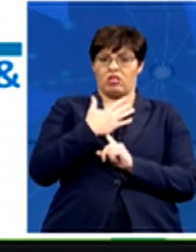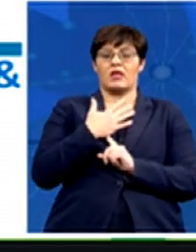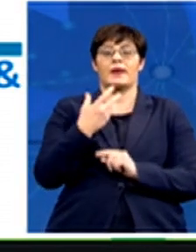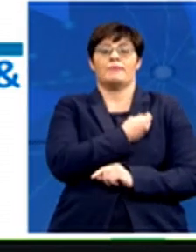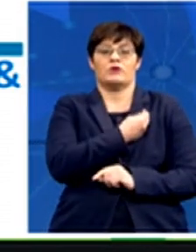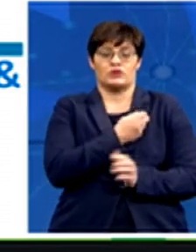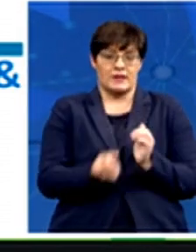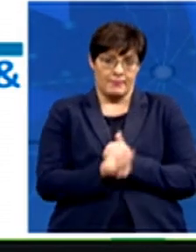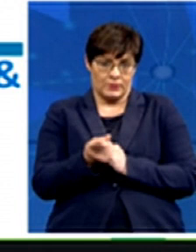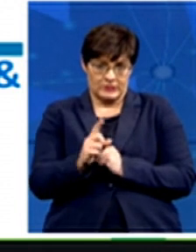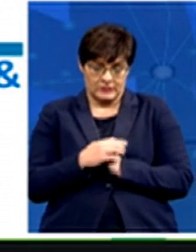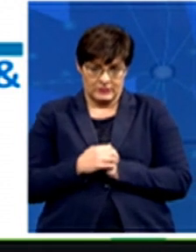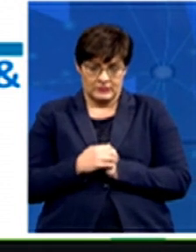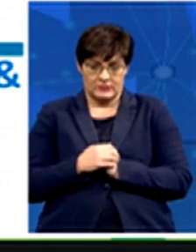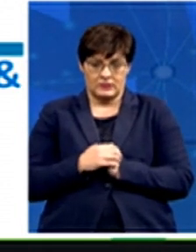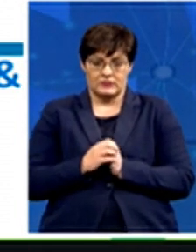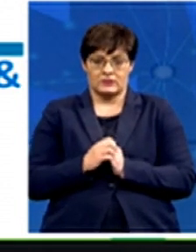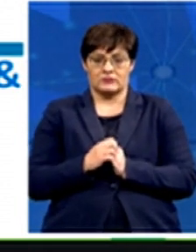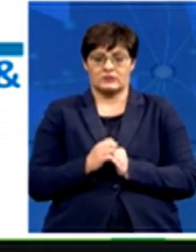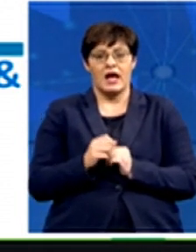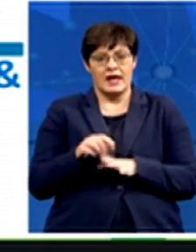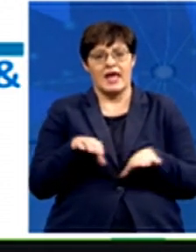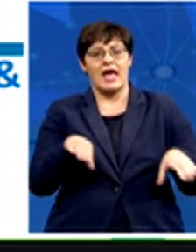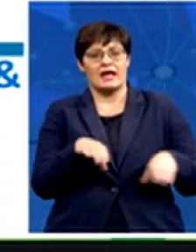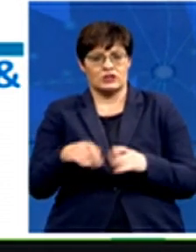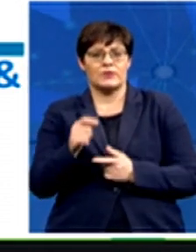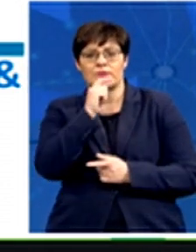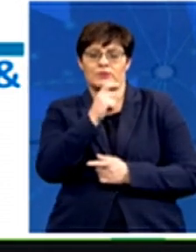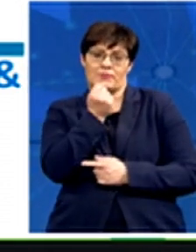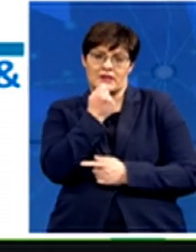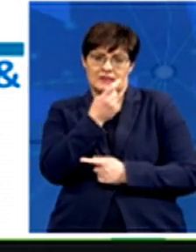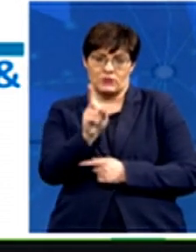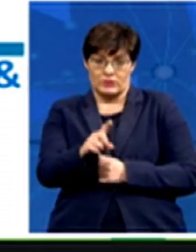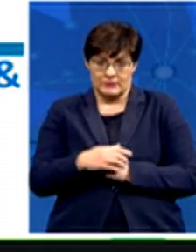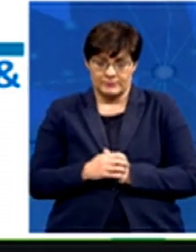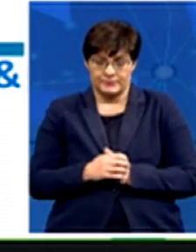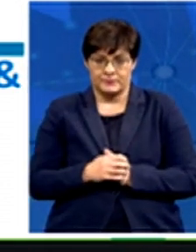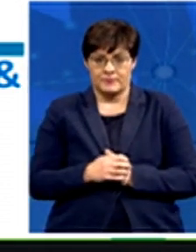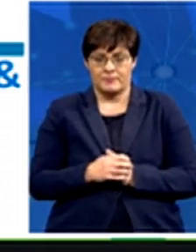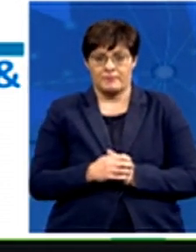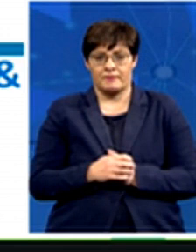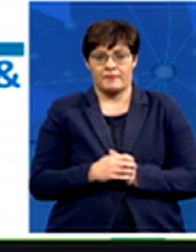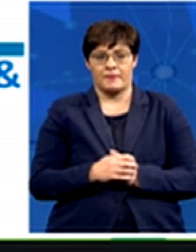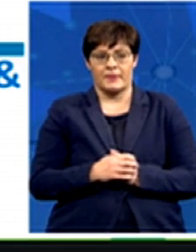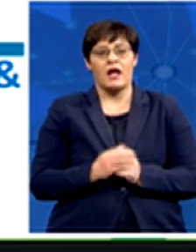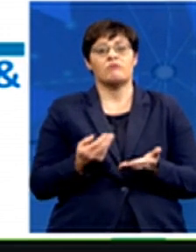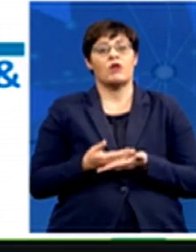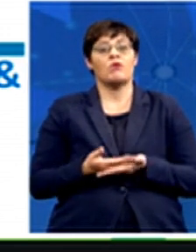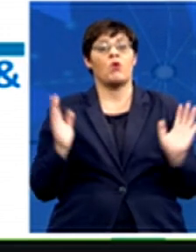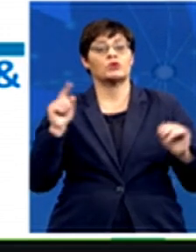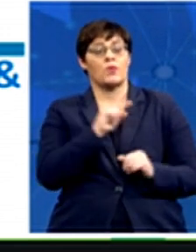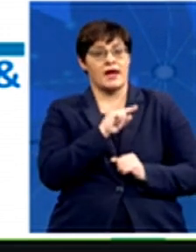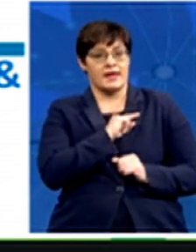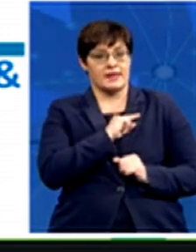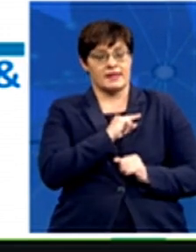drug reactions following the use of medicines. And this was actually launched as a result of the